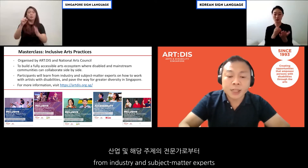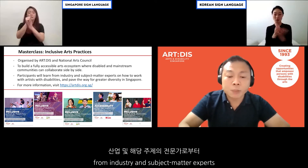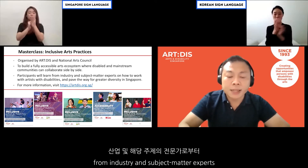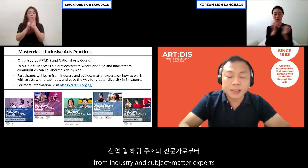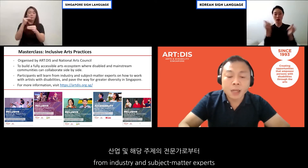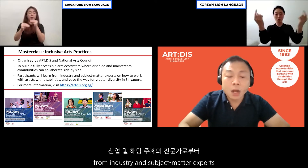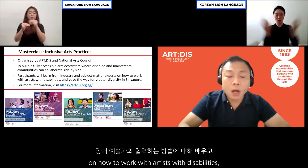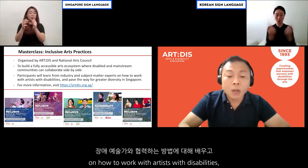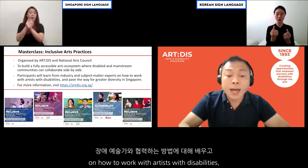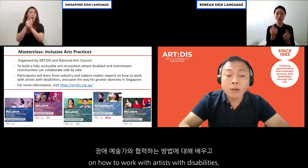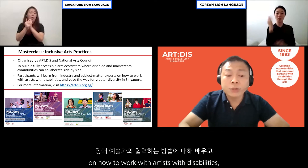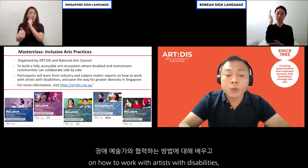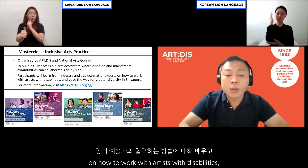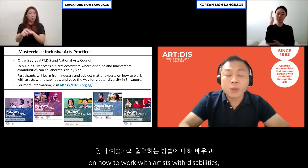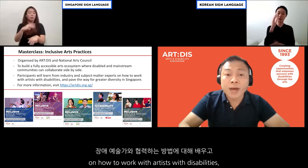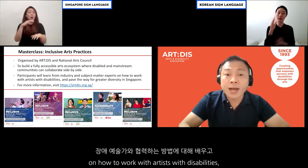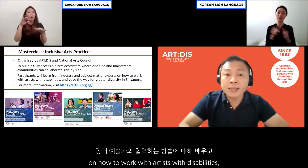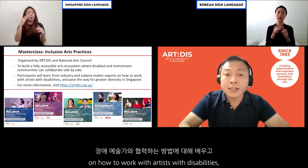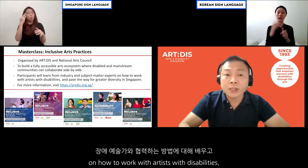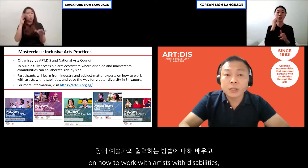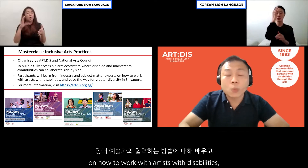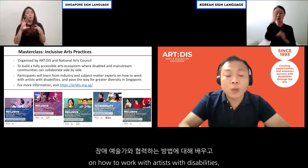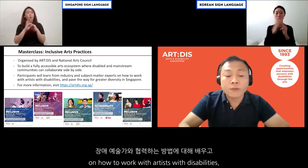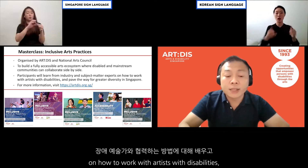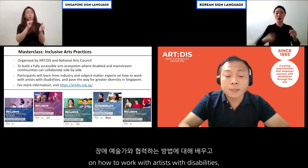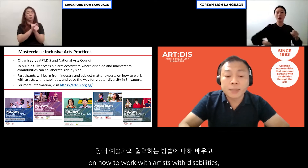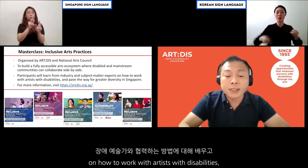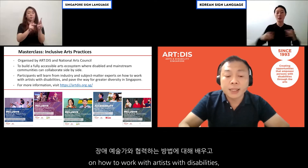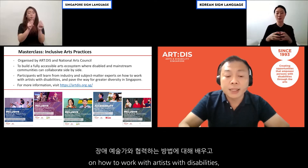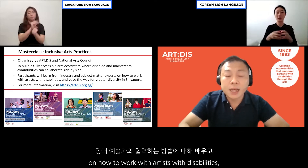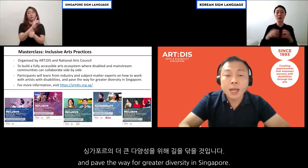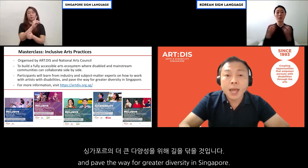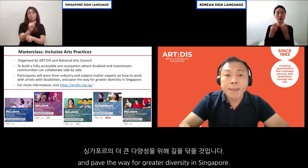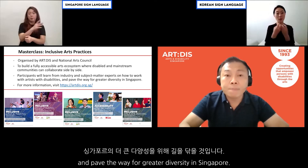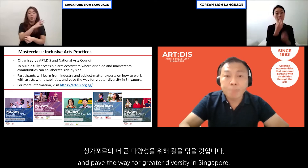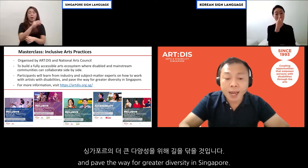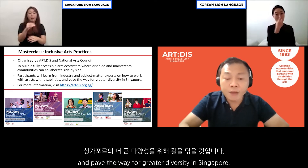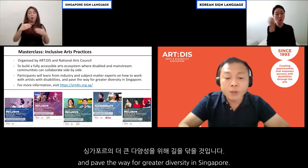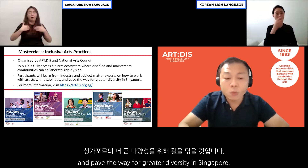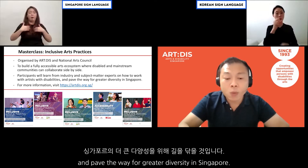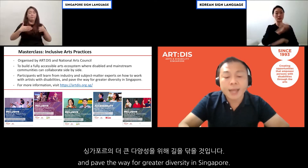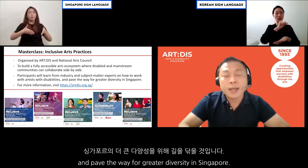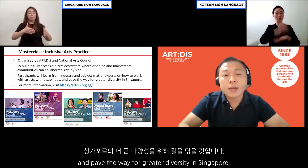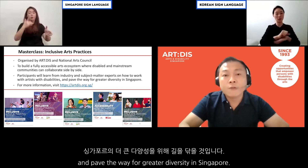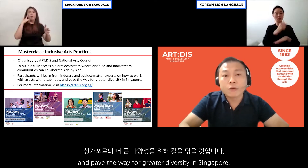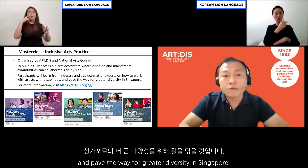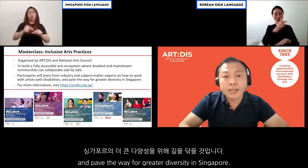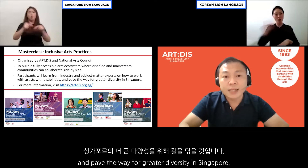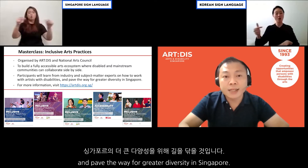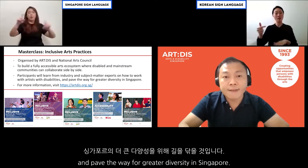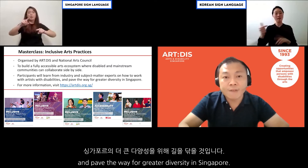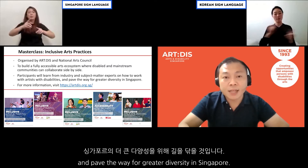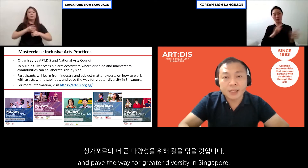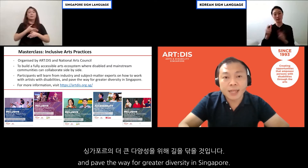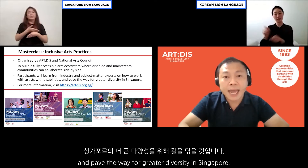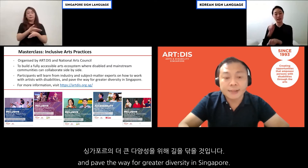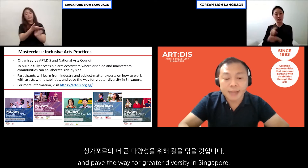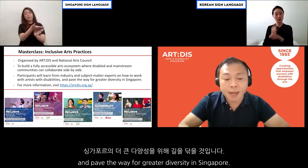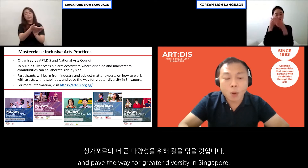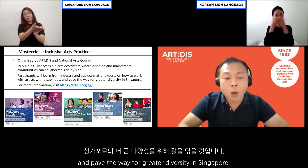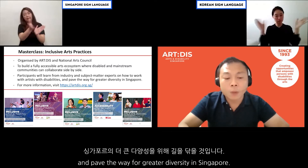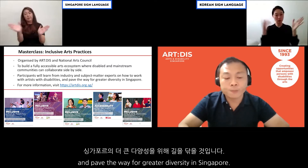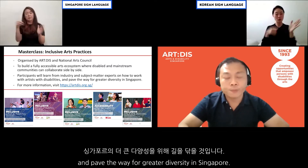matter experts on how to work with artists with disabilities and pave the way for greater diversity